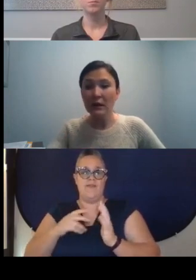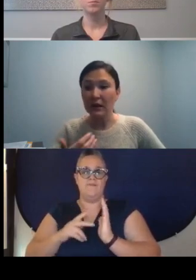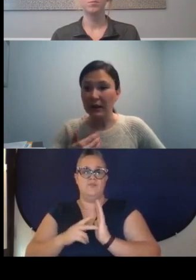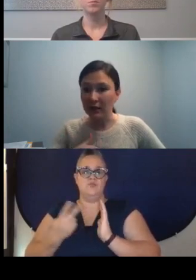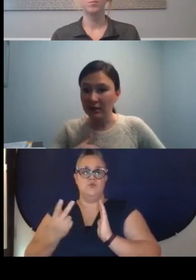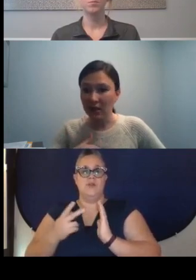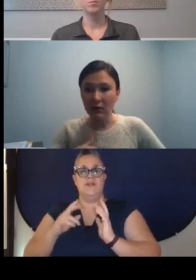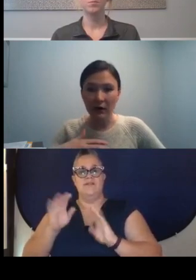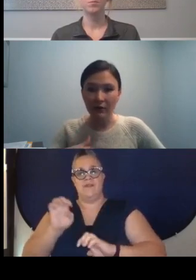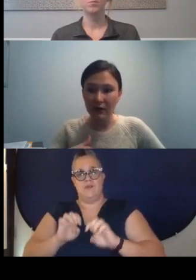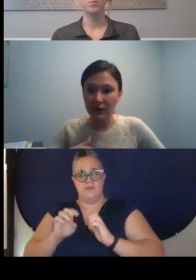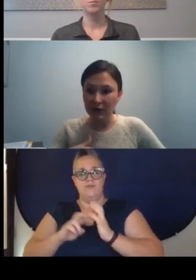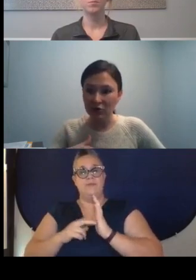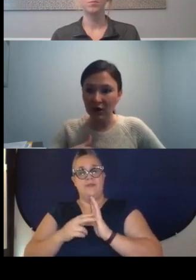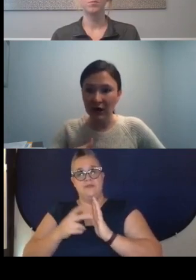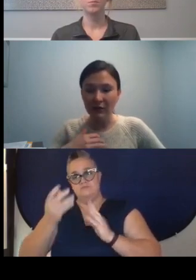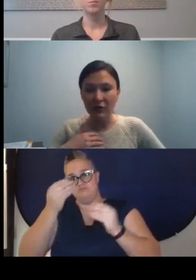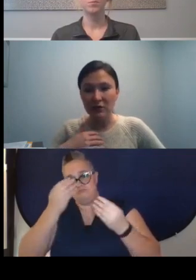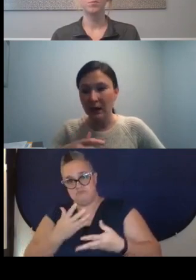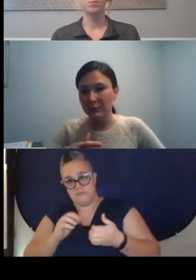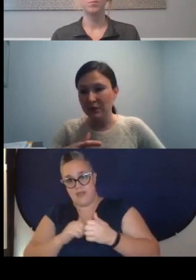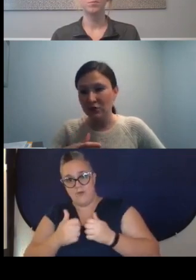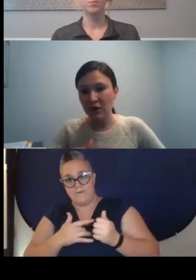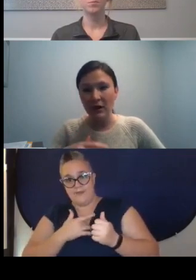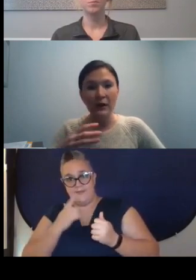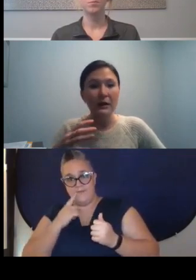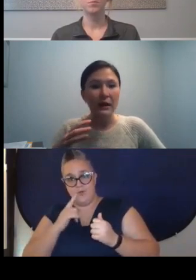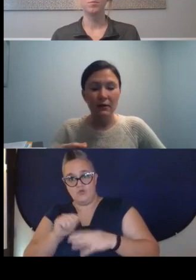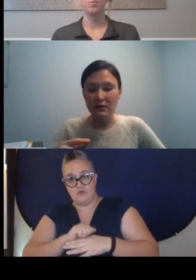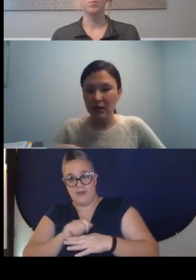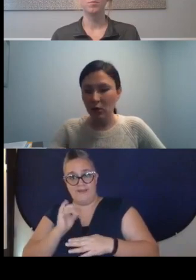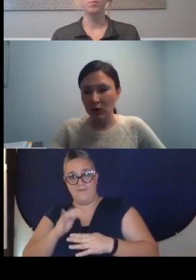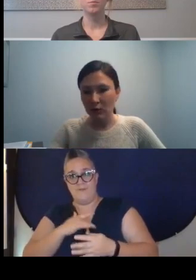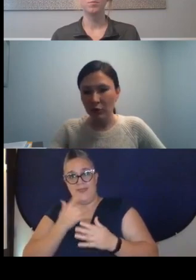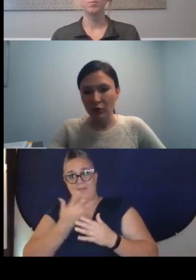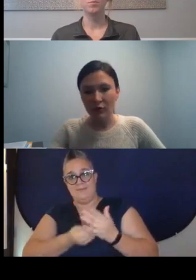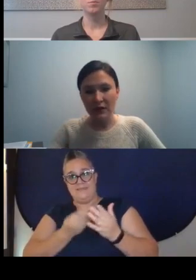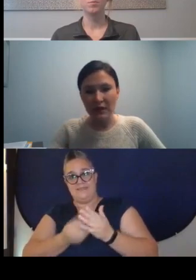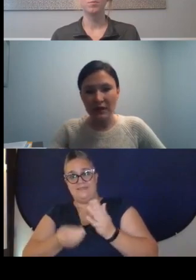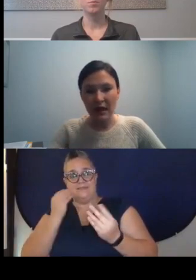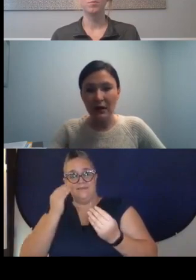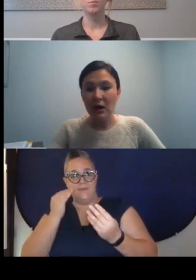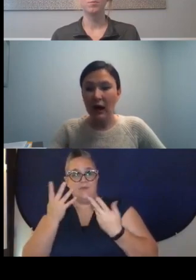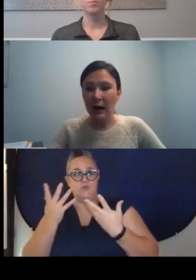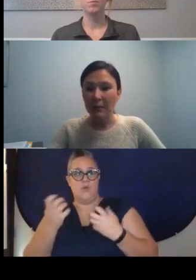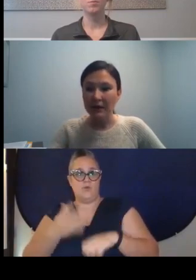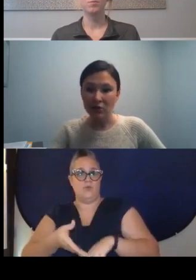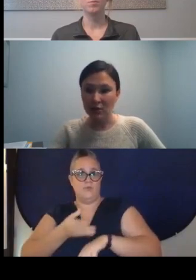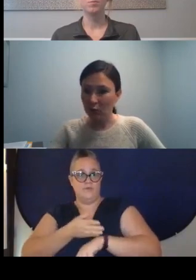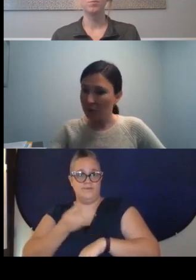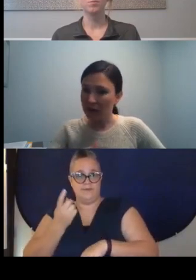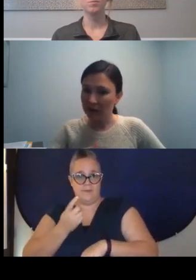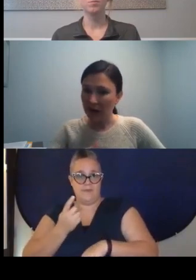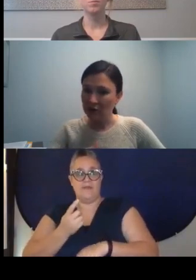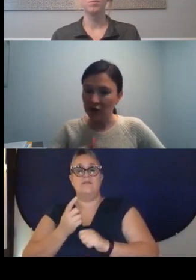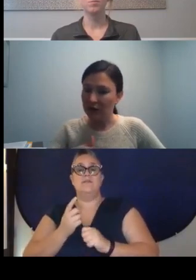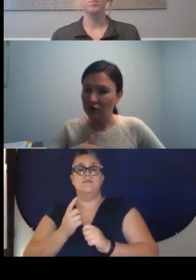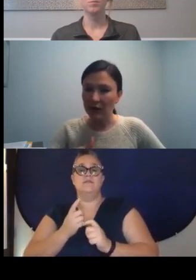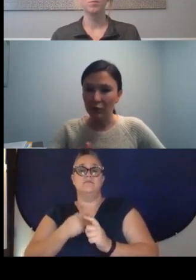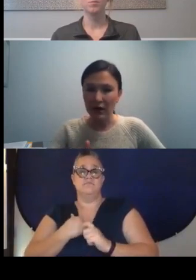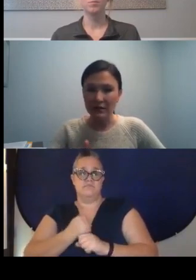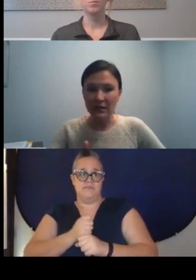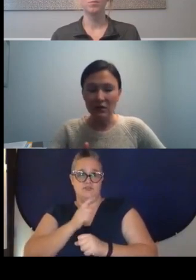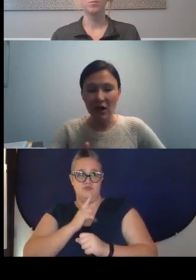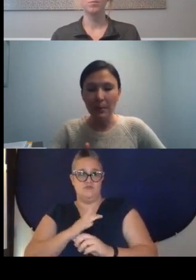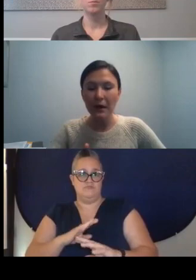is that you're letting us know how you're feeling on your training, if there's gaps in your training, areas that you want to improve, things like that, making sure that we're meeting that during